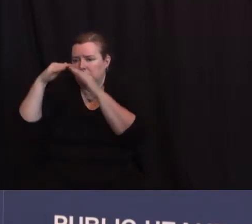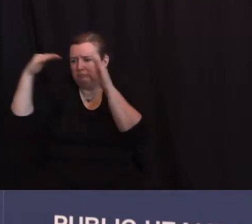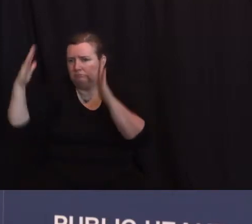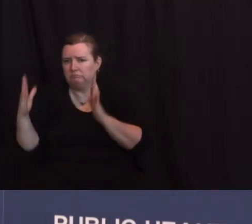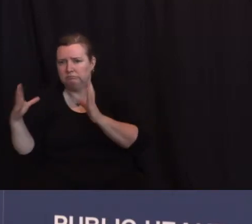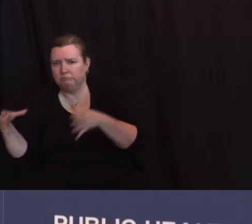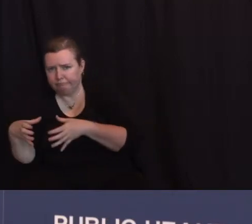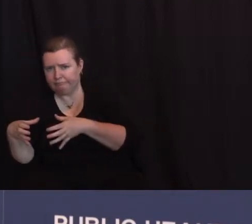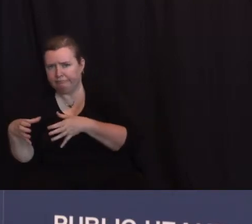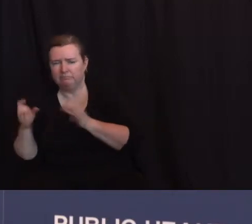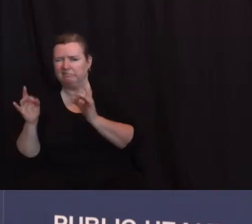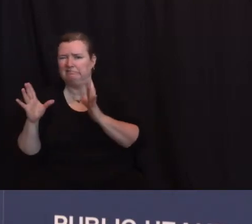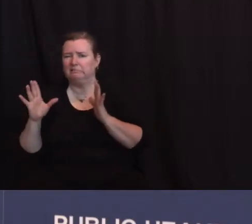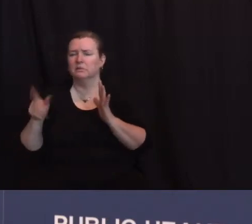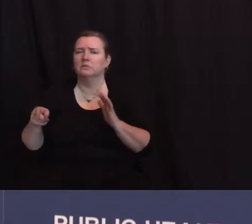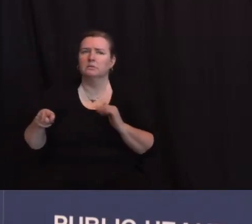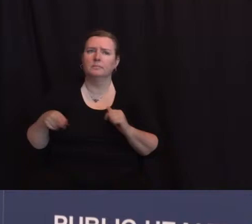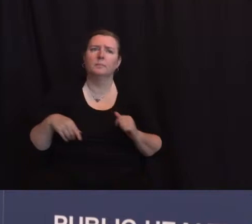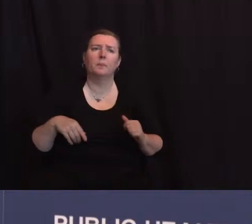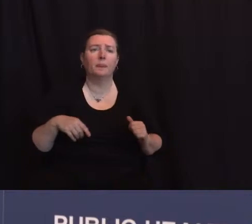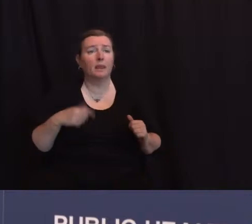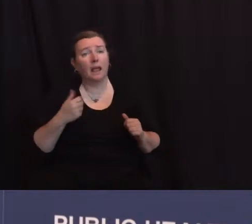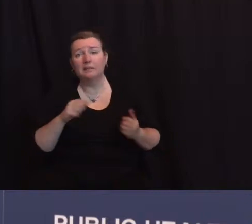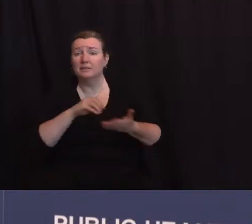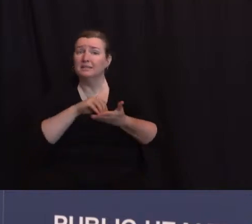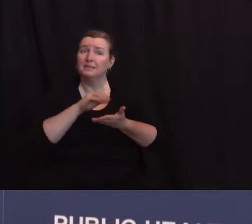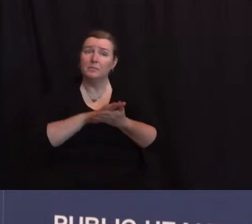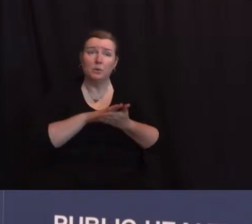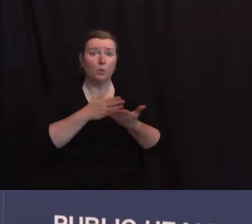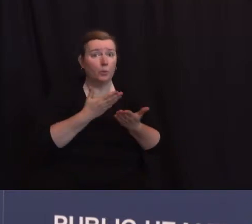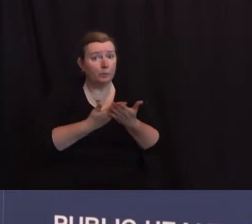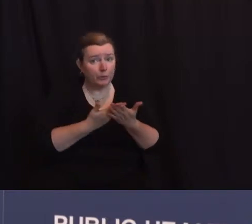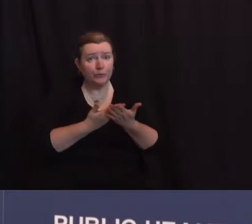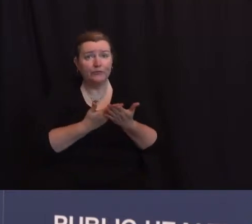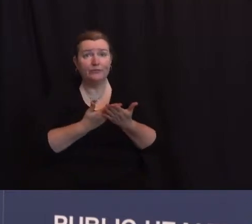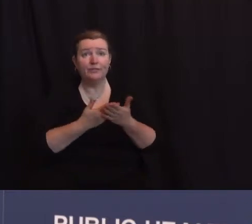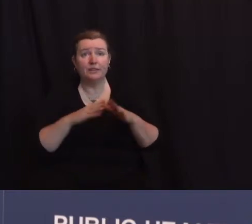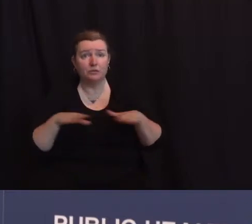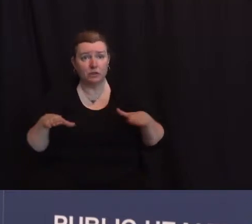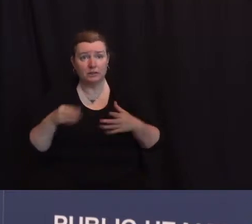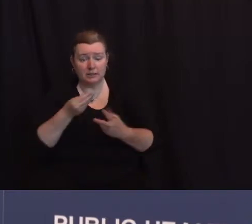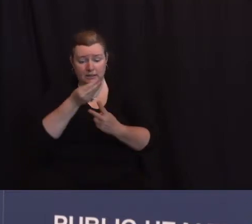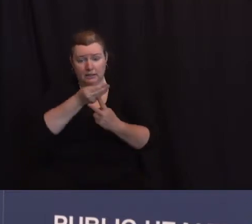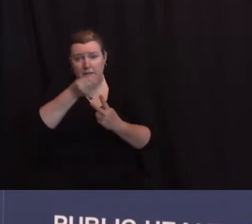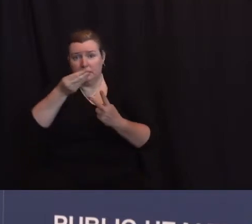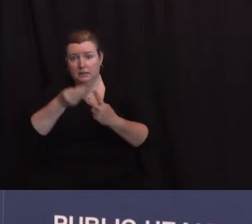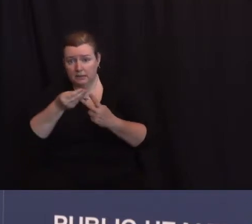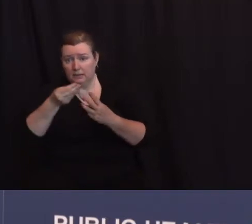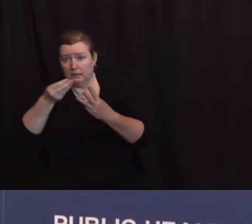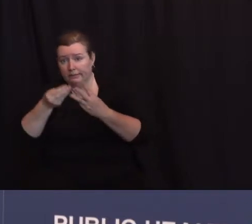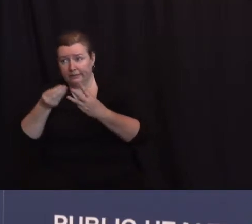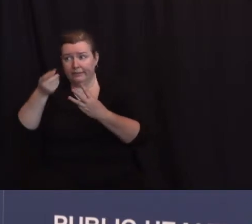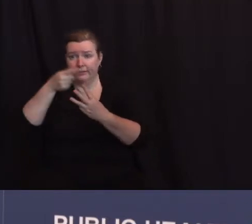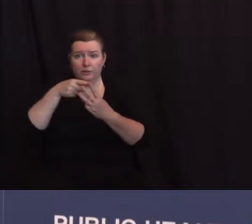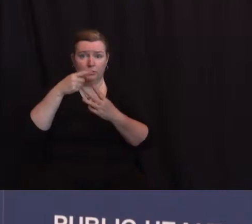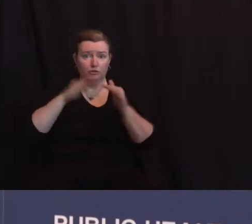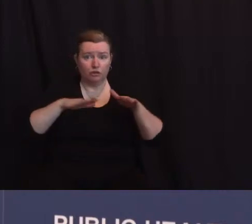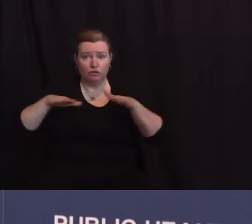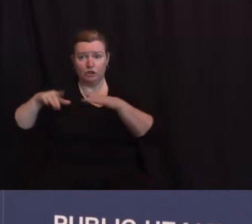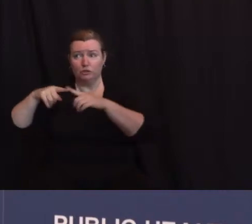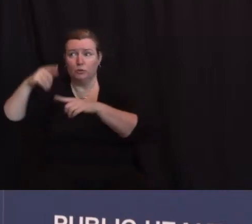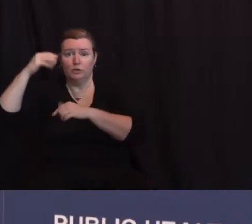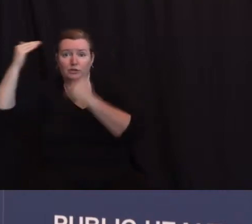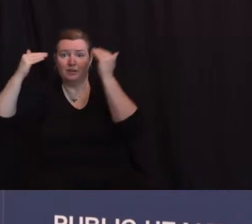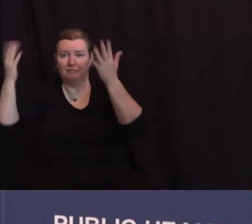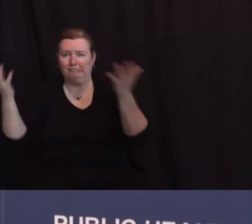question as to whether we've documented any specific cases related to kids transmitting, I don't have one off the top of my head. I can